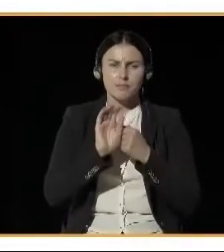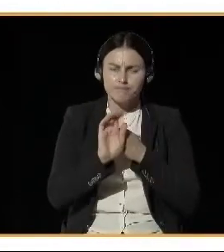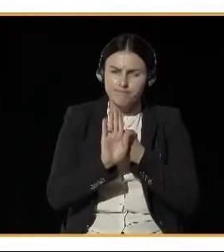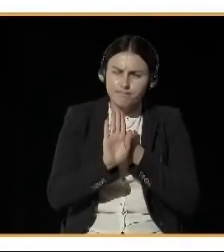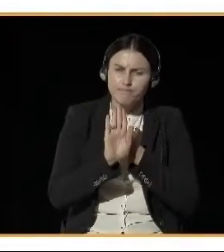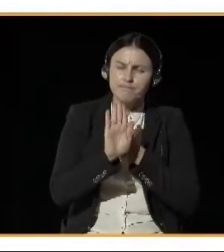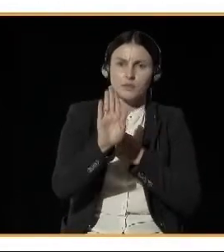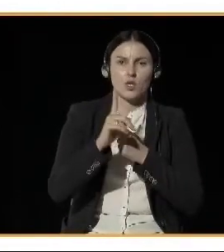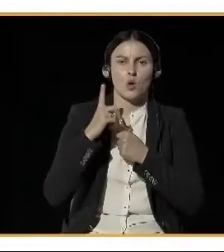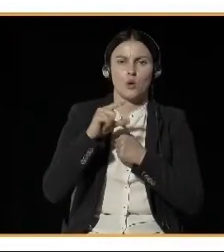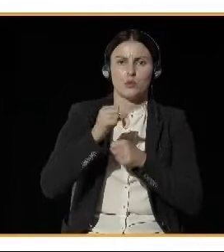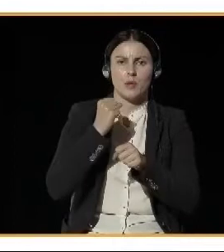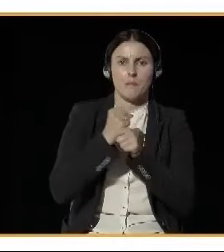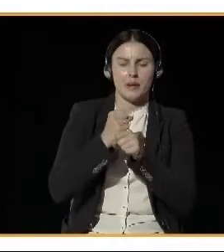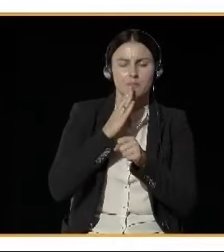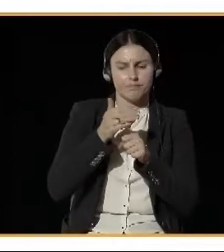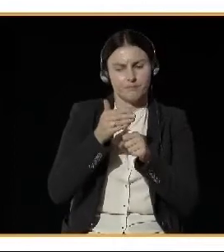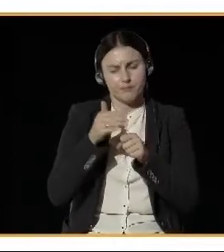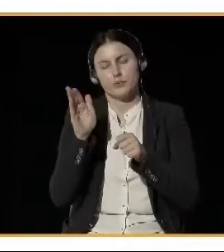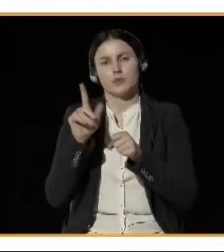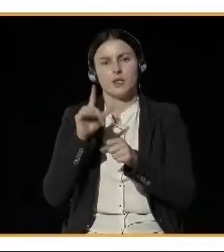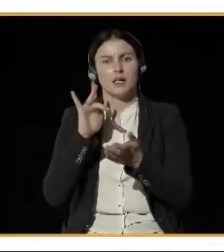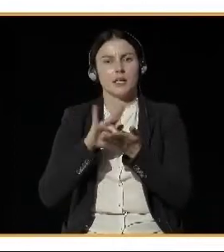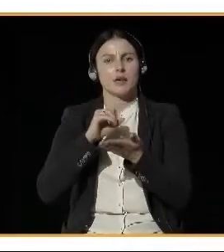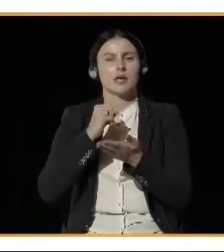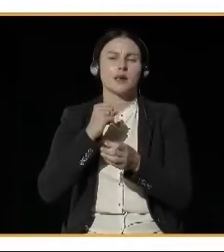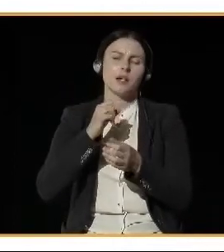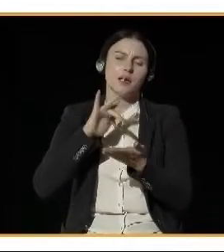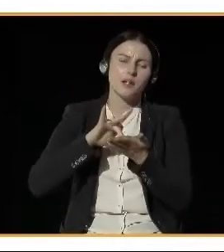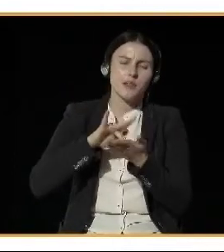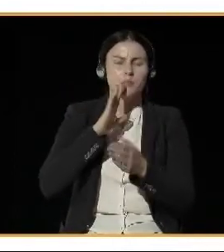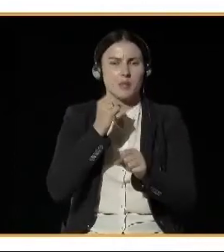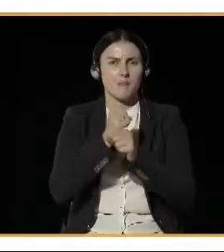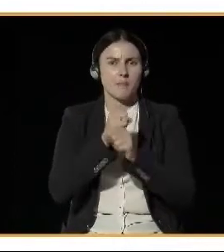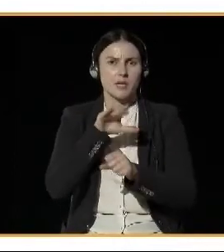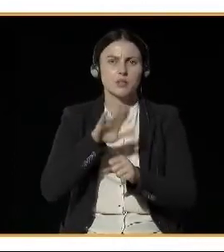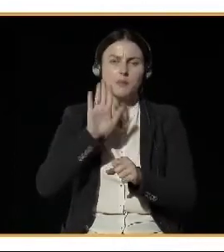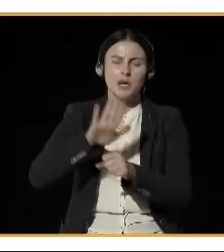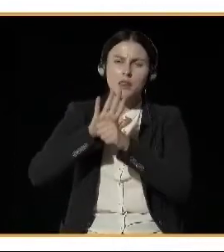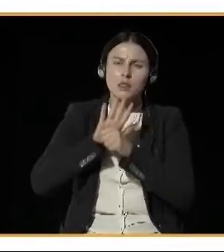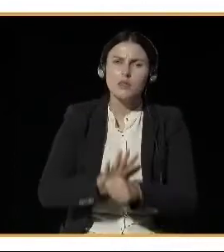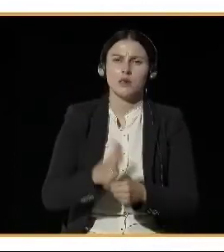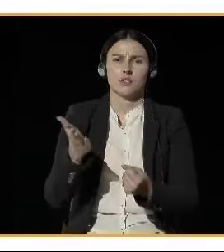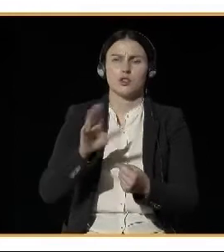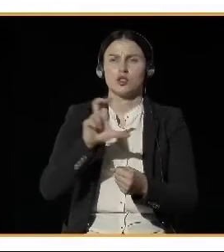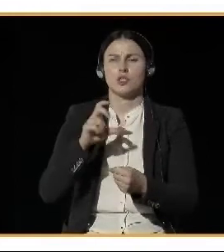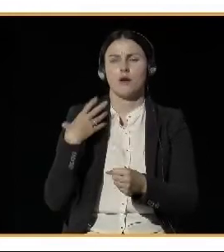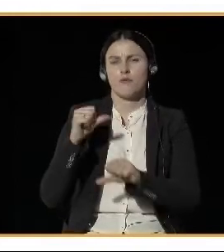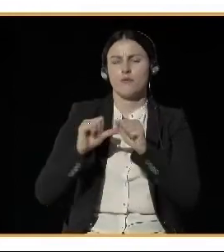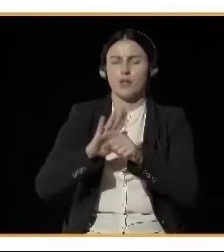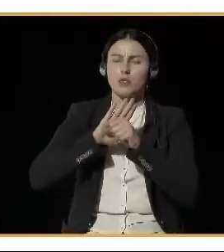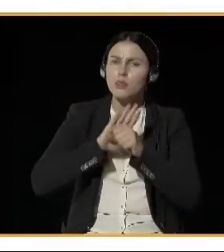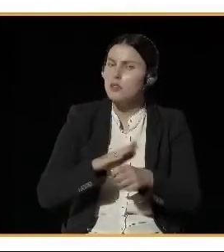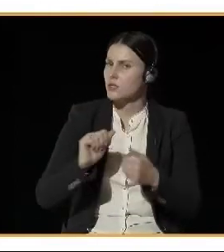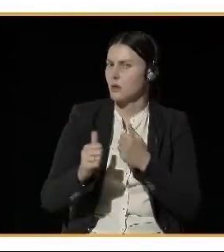as health problems, such as discrimination, ageism, outdated skills, and so on and so on. There